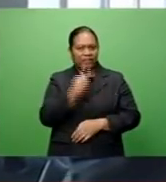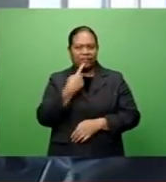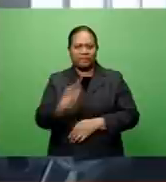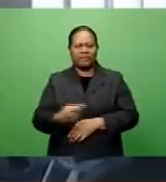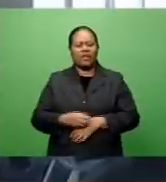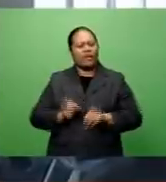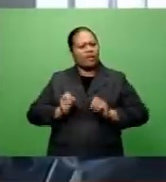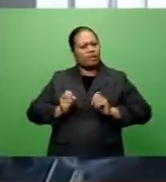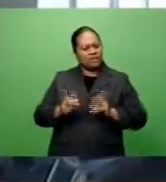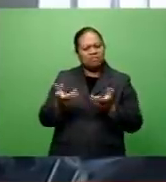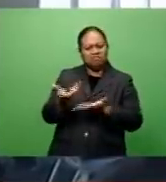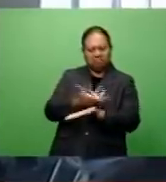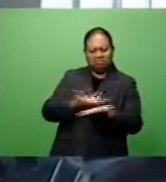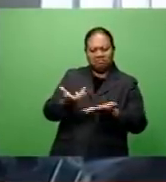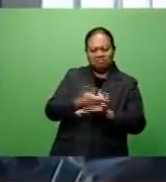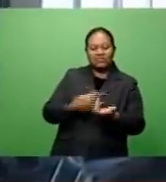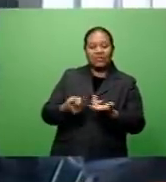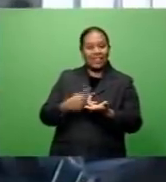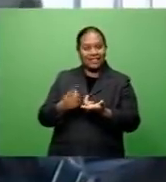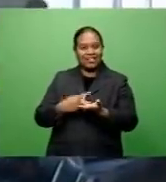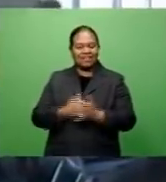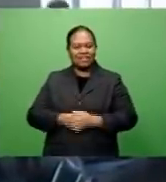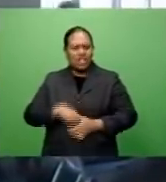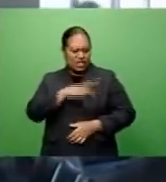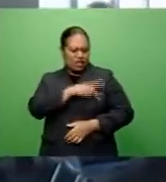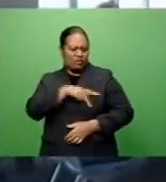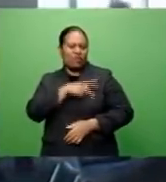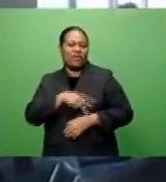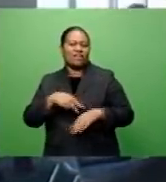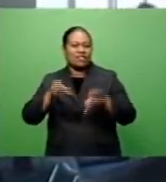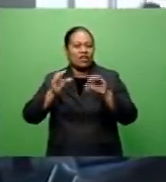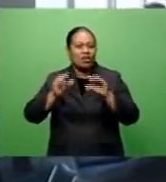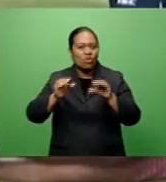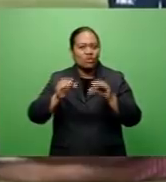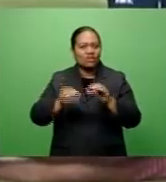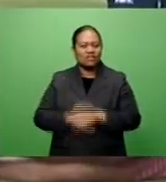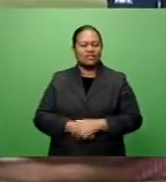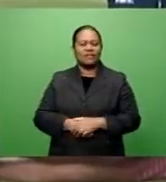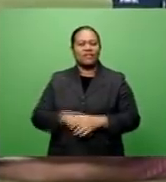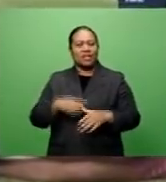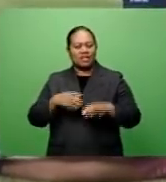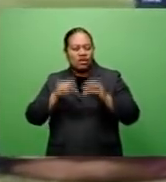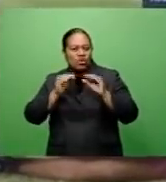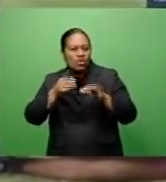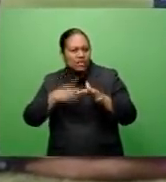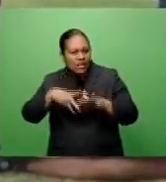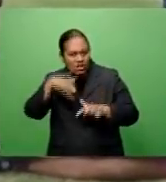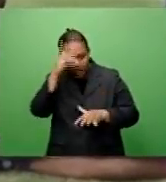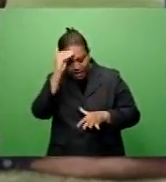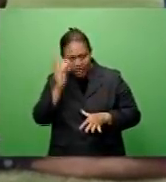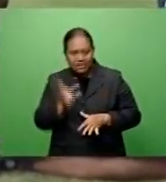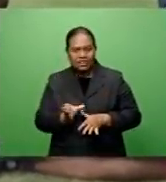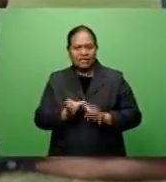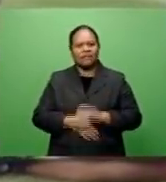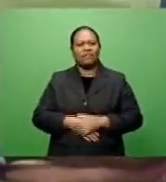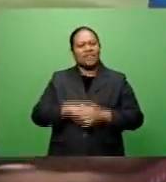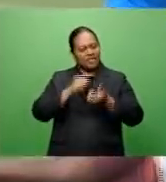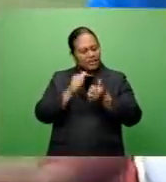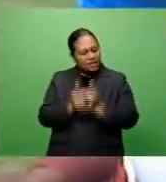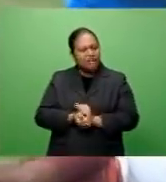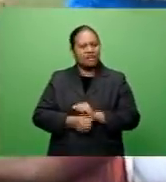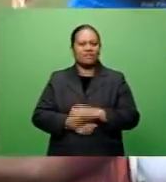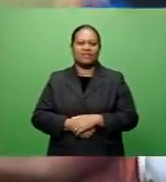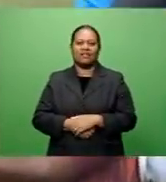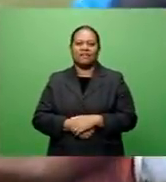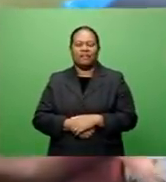and discuss with each other and discuss with professional coaches and professional coach educators on the game itself, what World